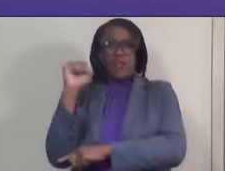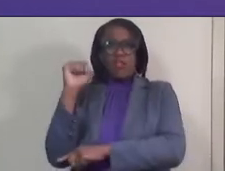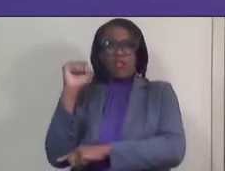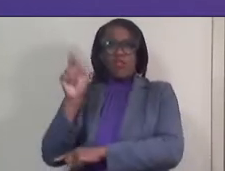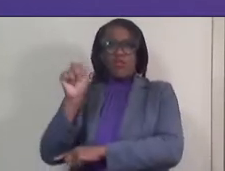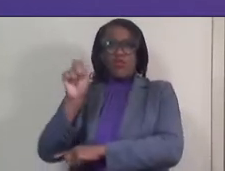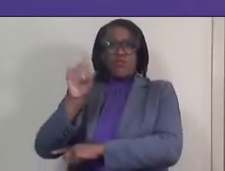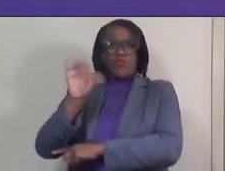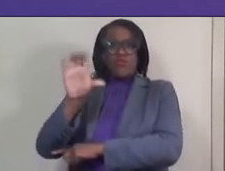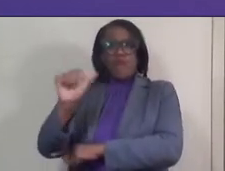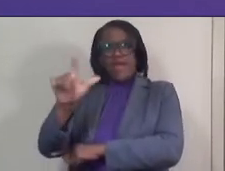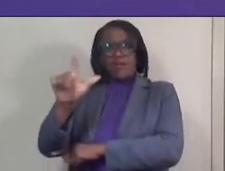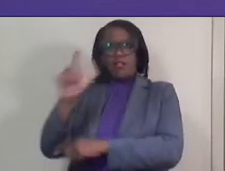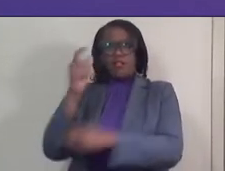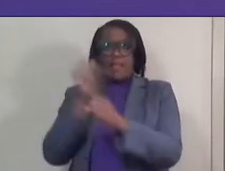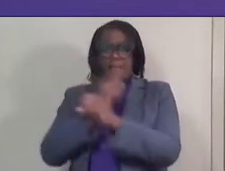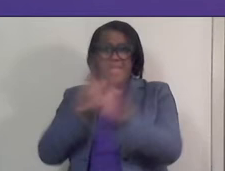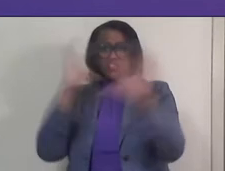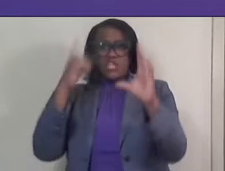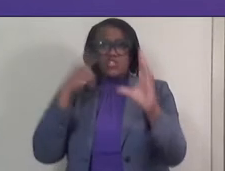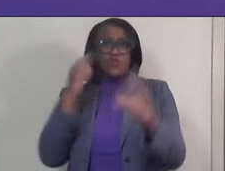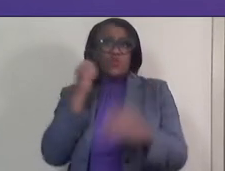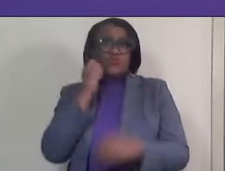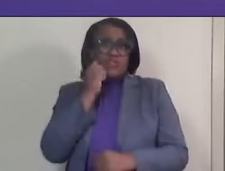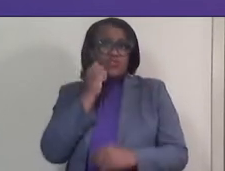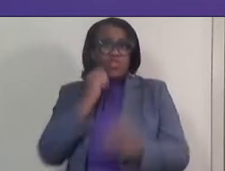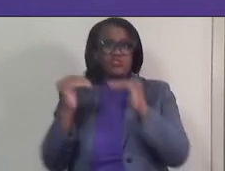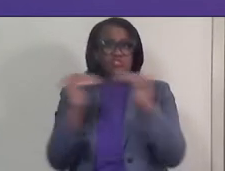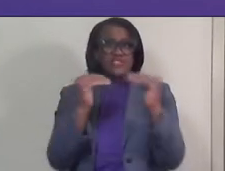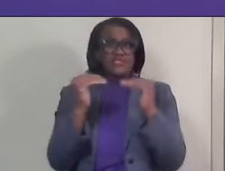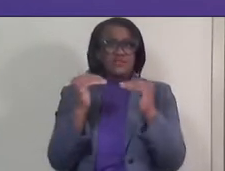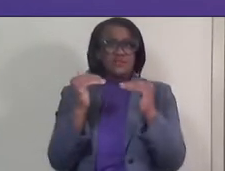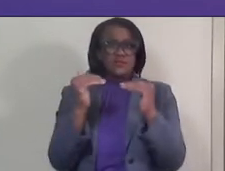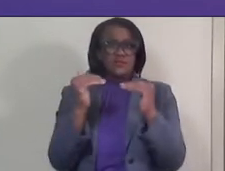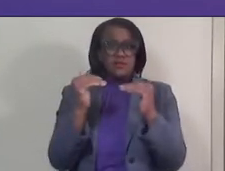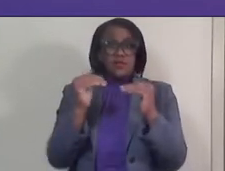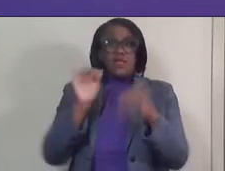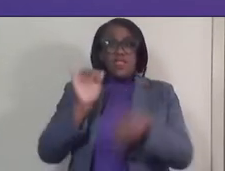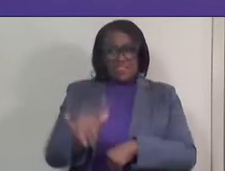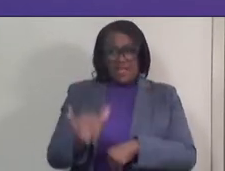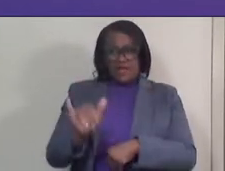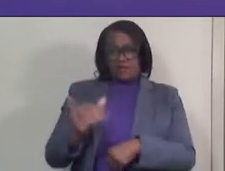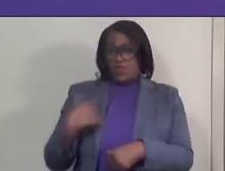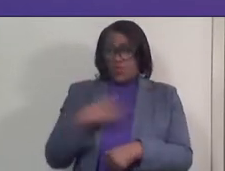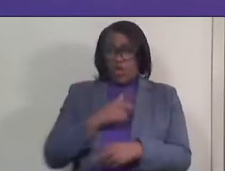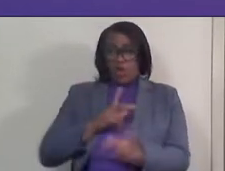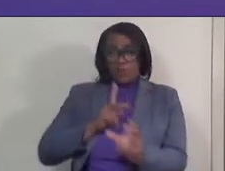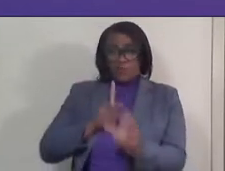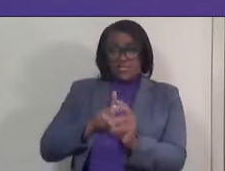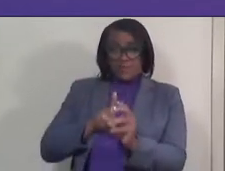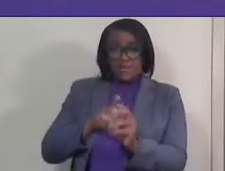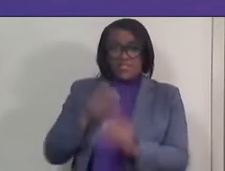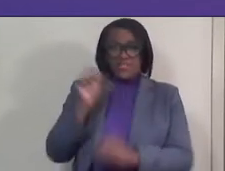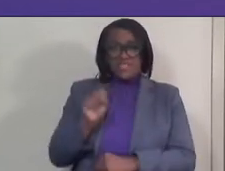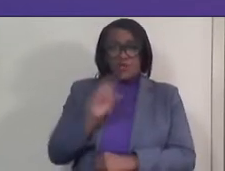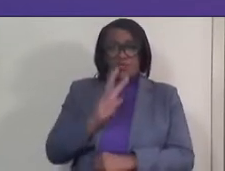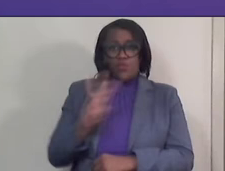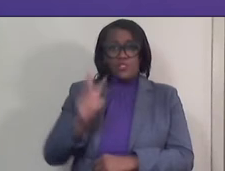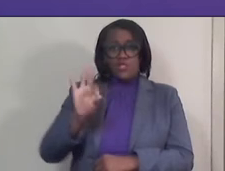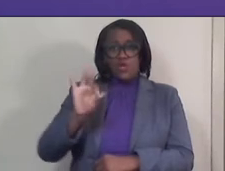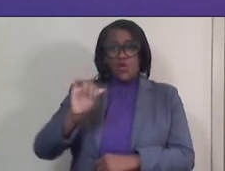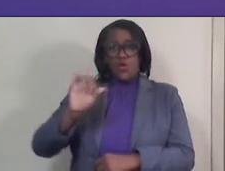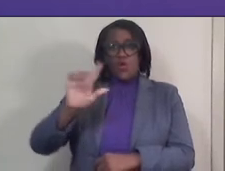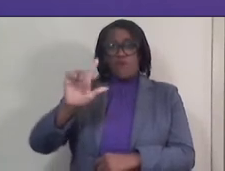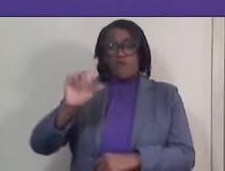Racial Justice Initiative. And as a participant in this project, the Southwest Folklife Alliance is collaborating